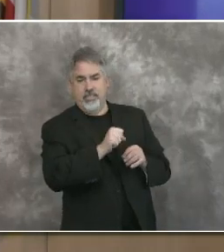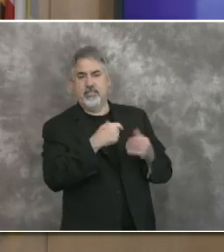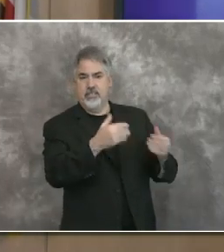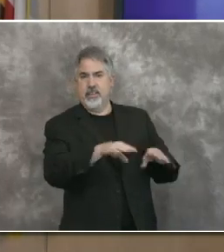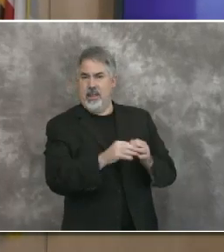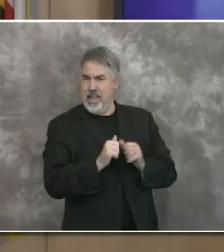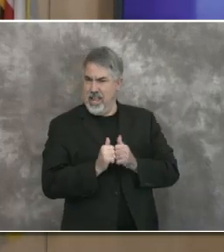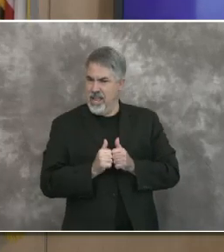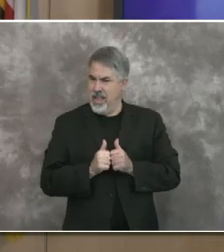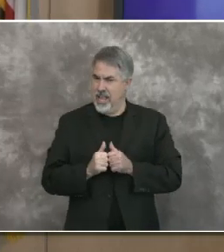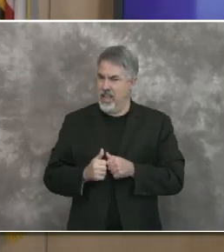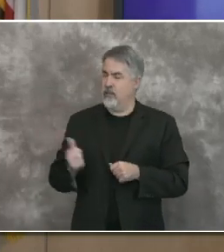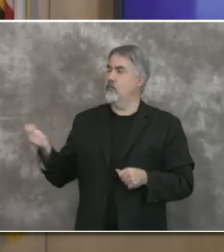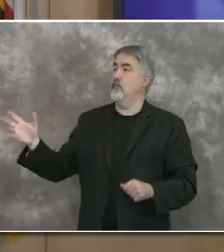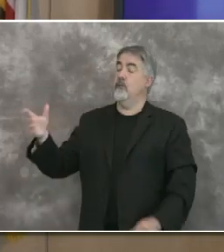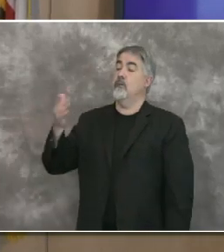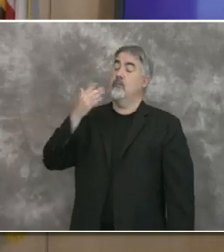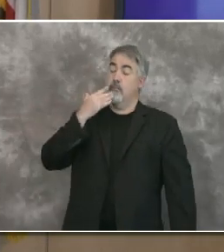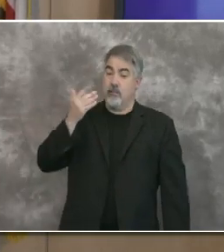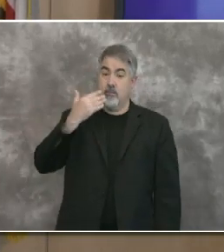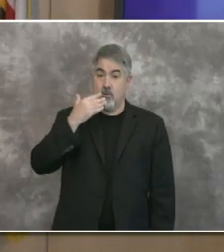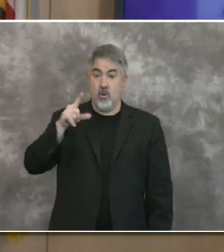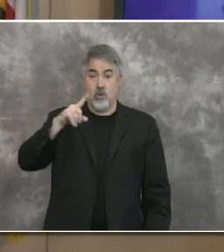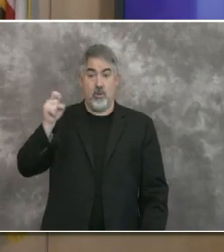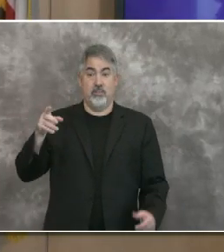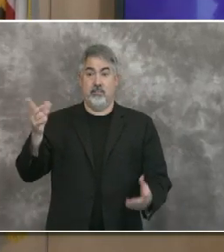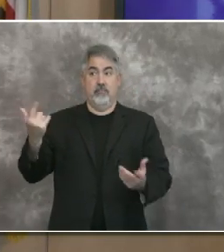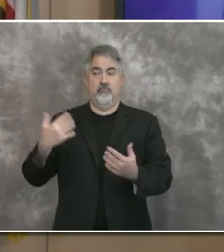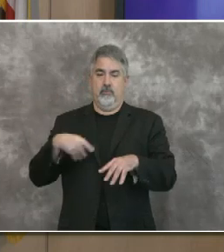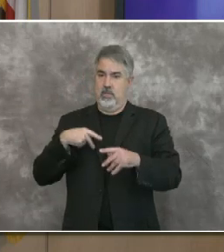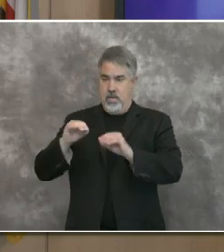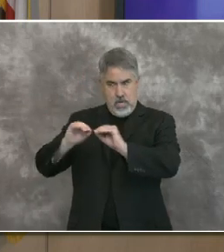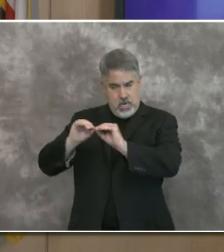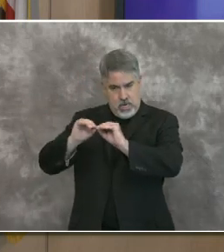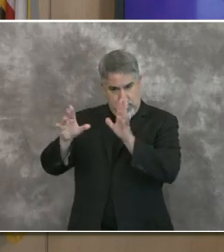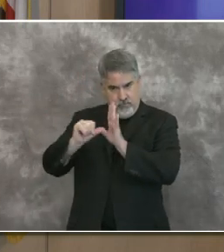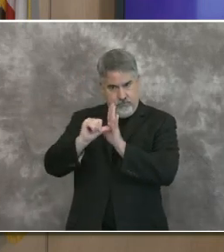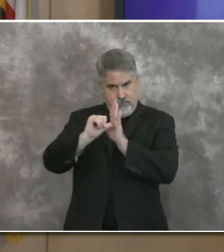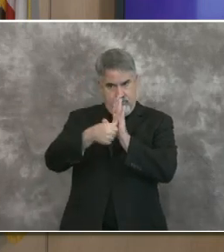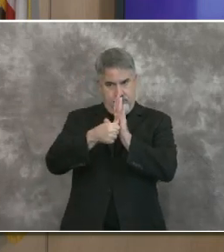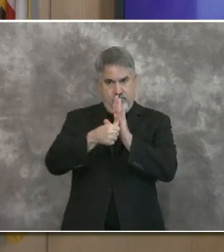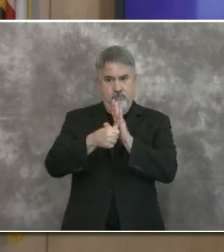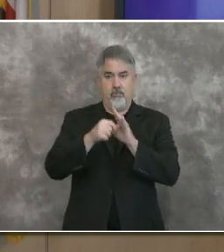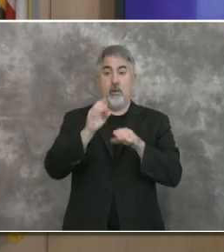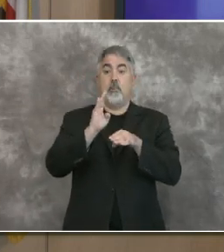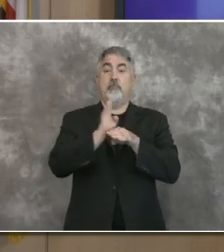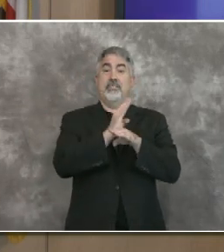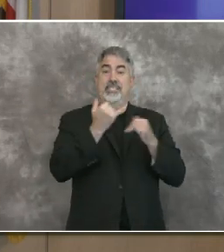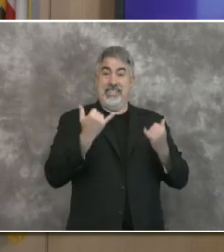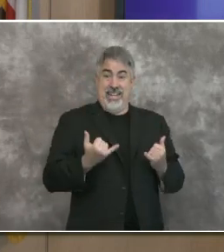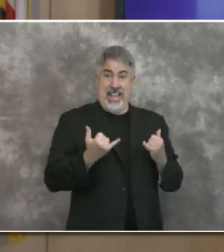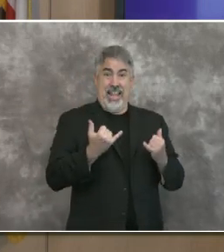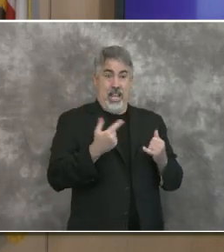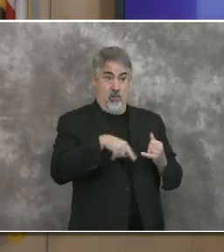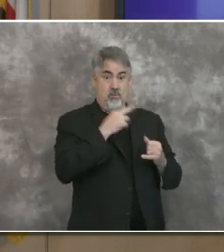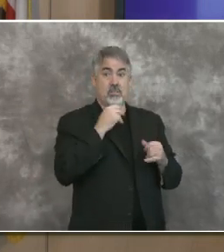Yeah, thank you for that question. I want to be very clear. The only businesses that are allowed to reopen now are the office-based businesses, the